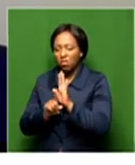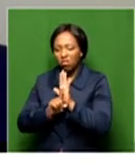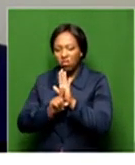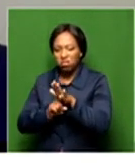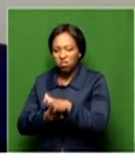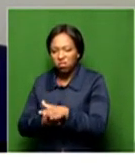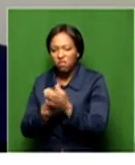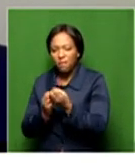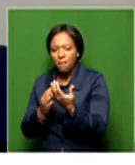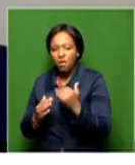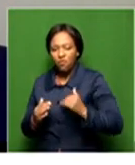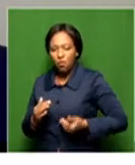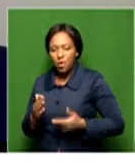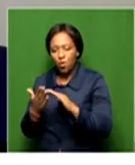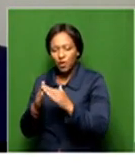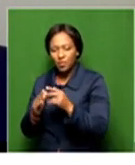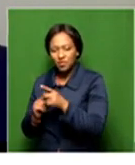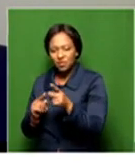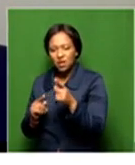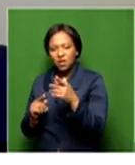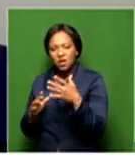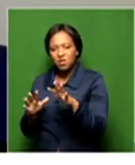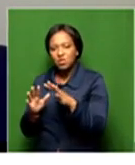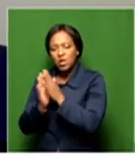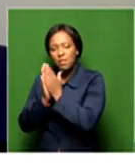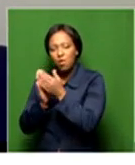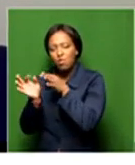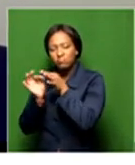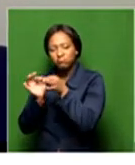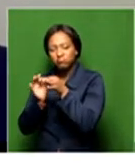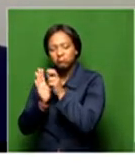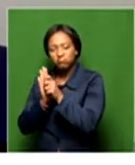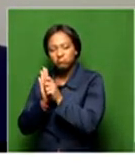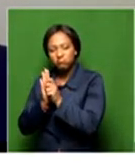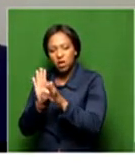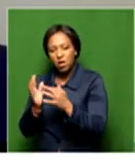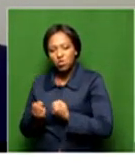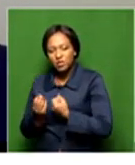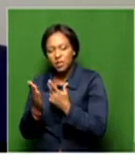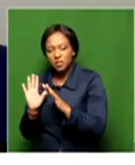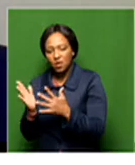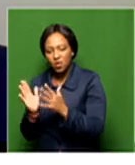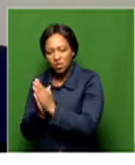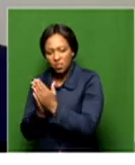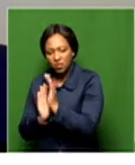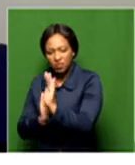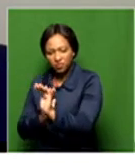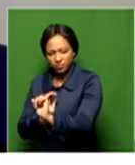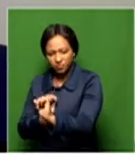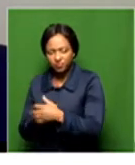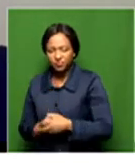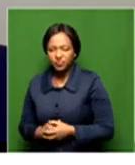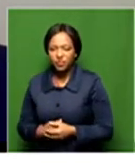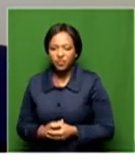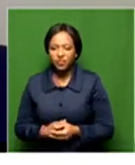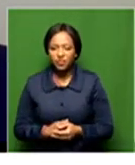in our communities. Take us through how you highlight that in the book. How does it find expression in this book? It